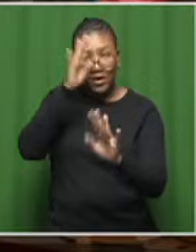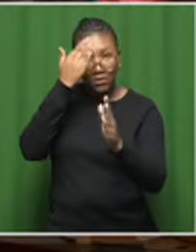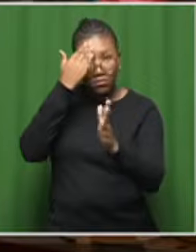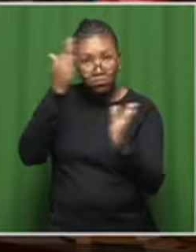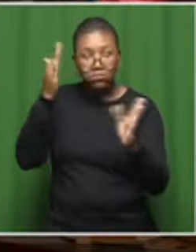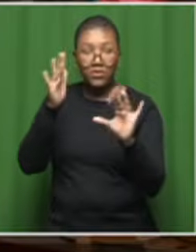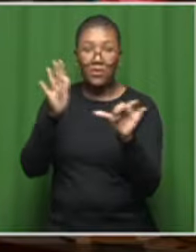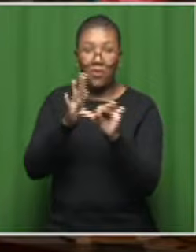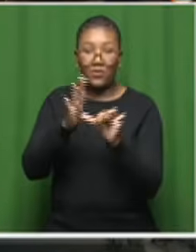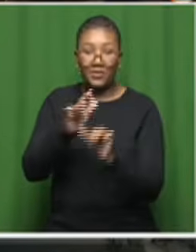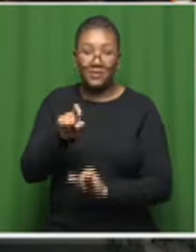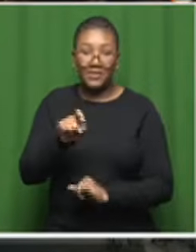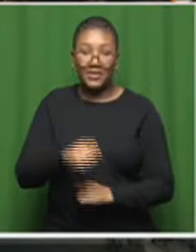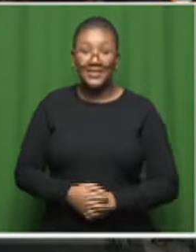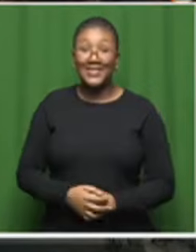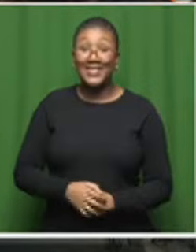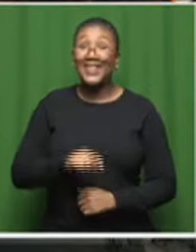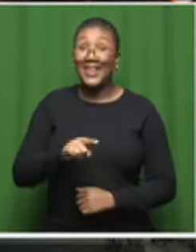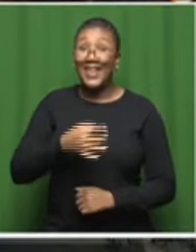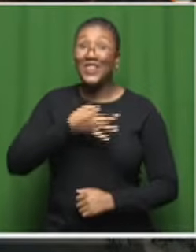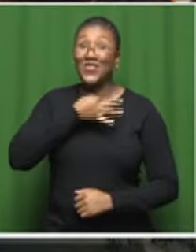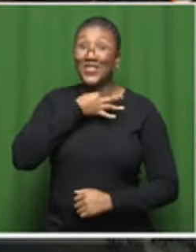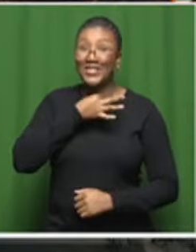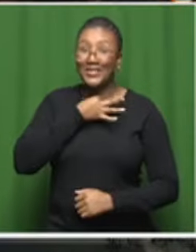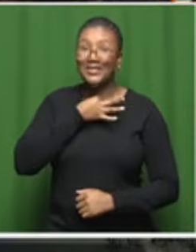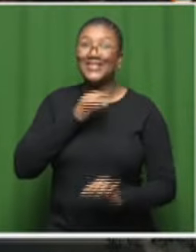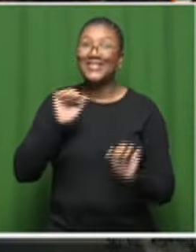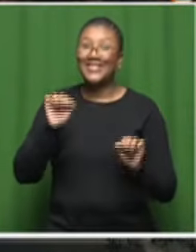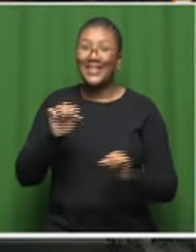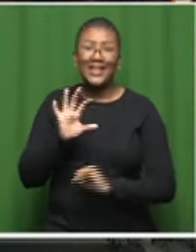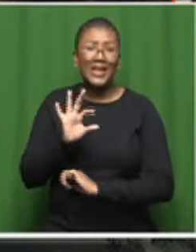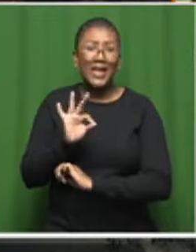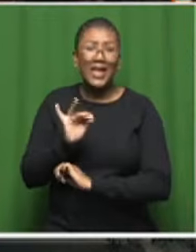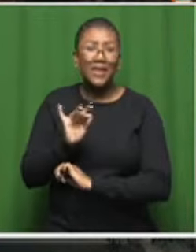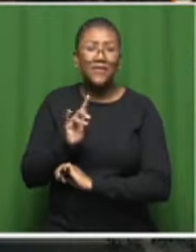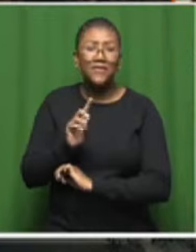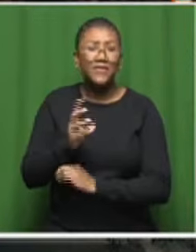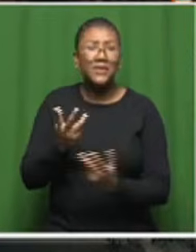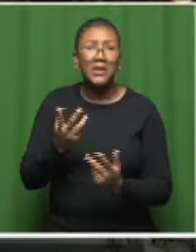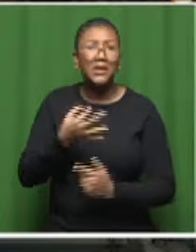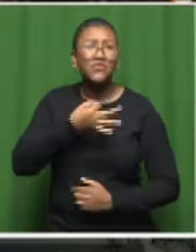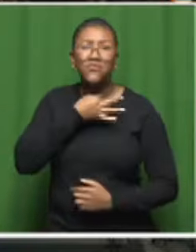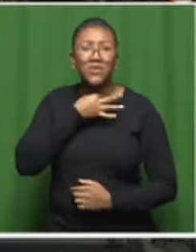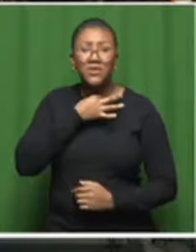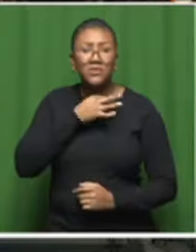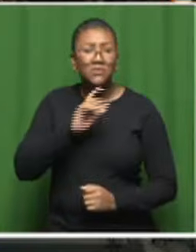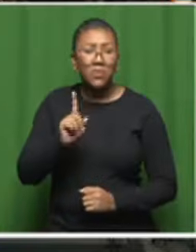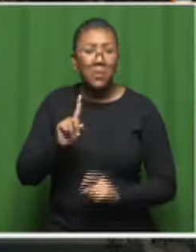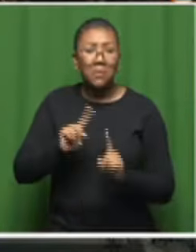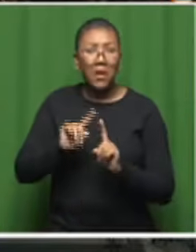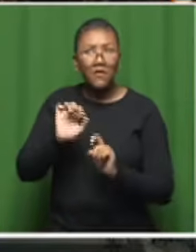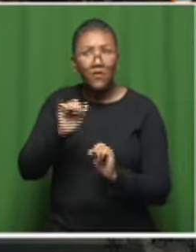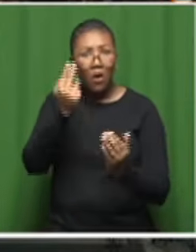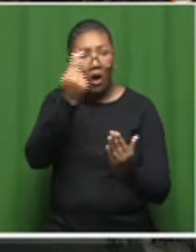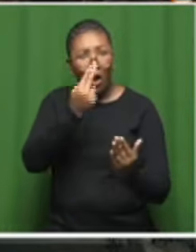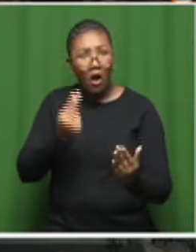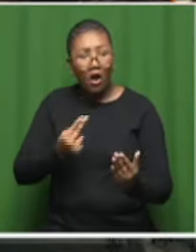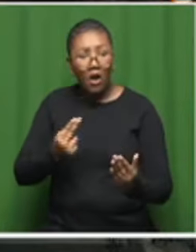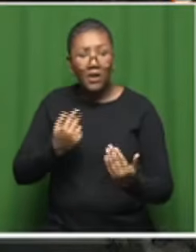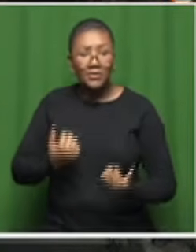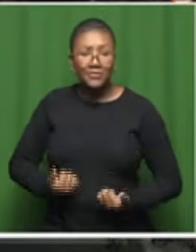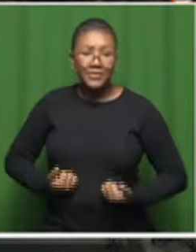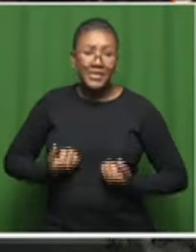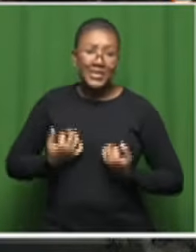Okay, so speaking about risk on a daily basis then, what serves as some of the inspirations for your work? How do you